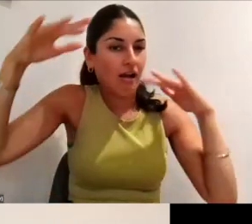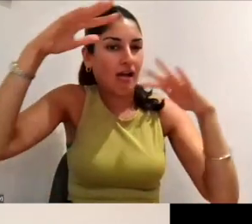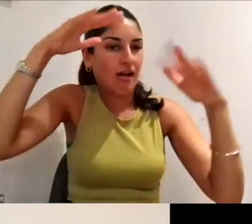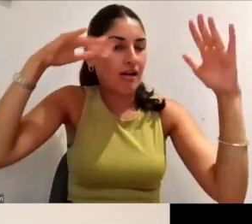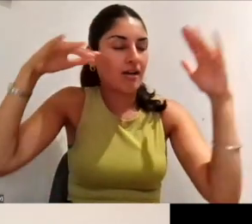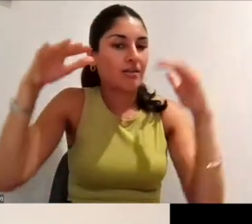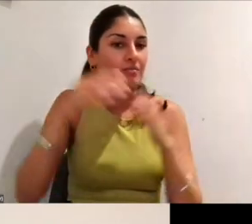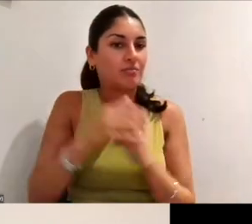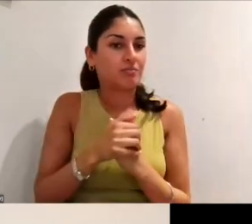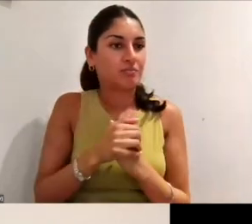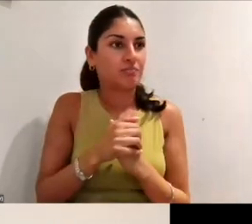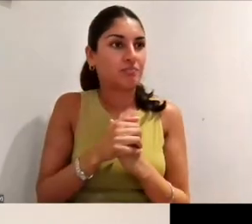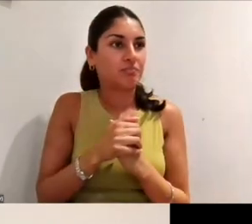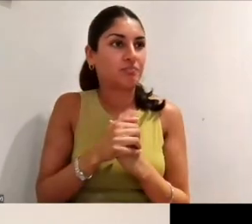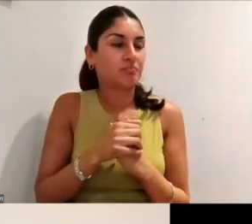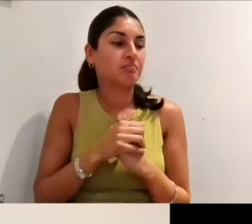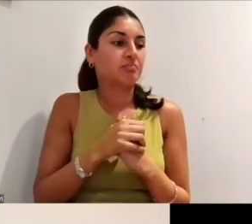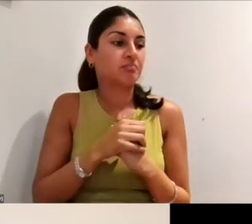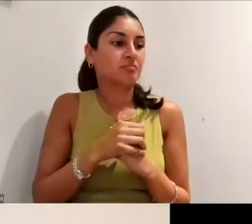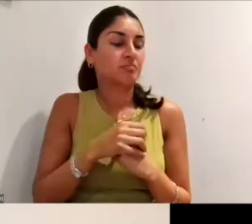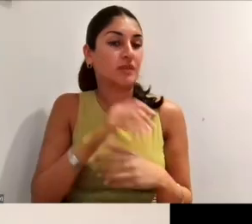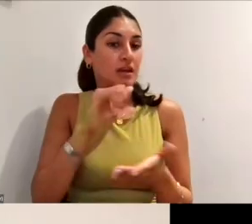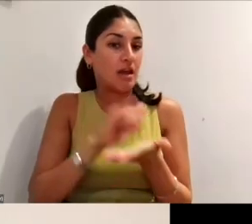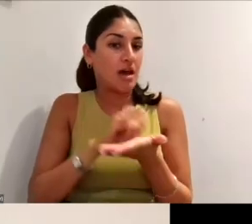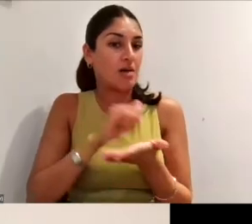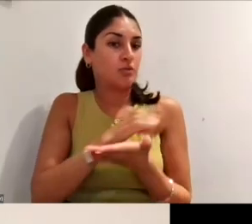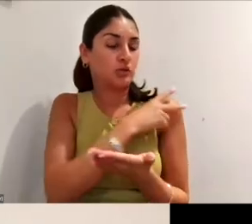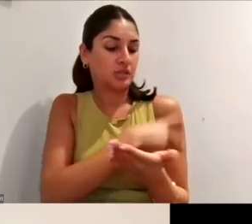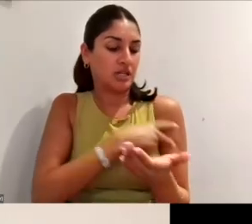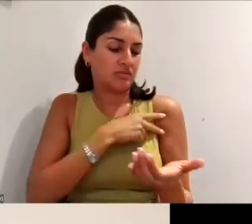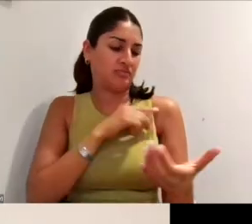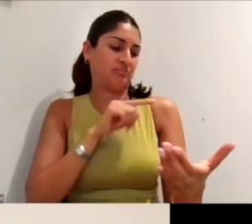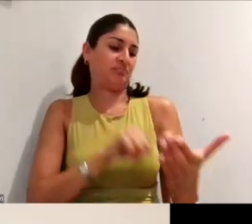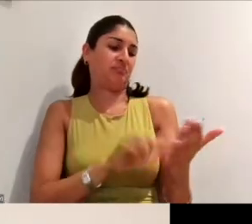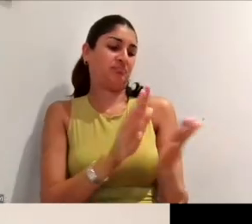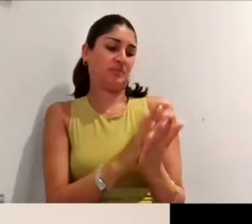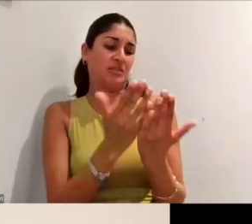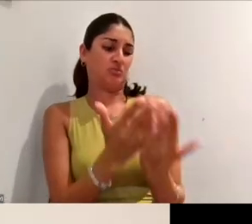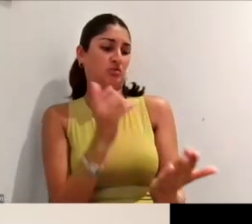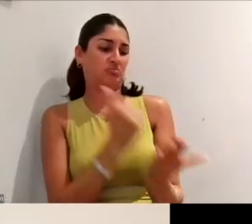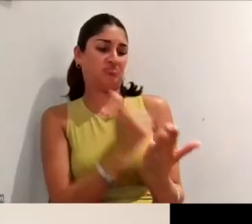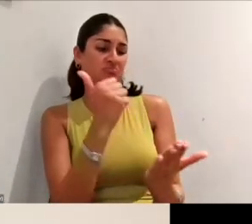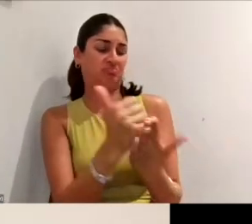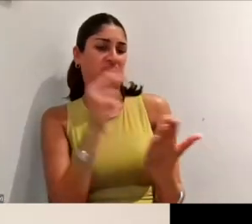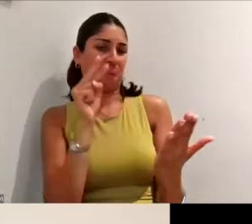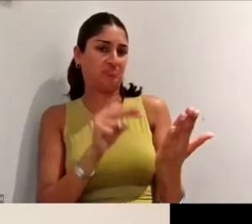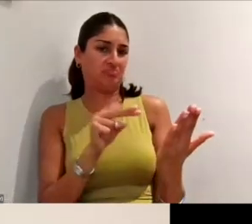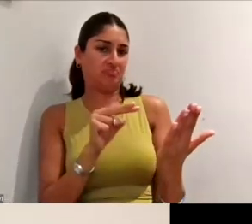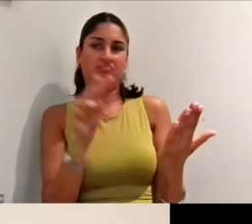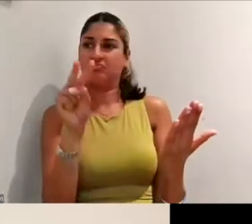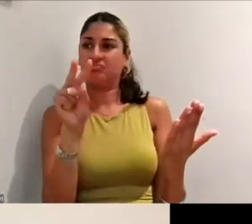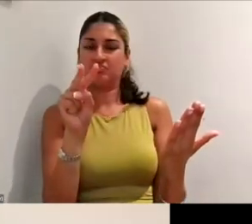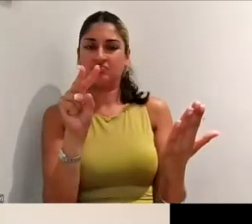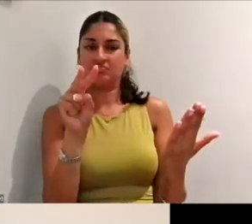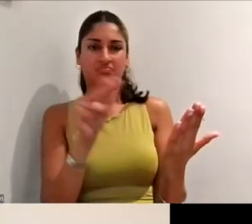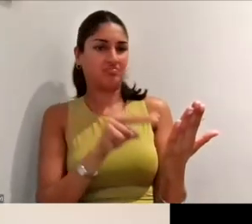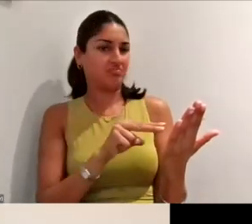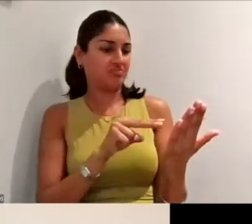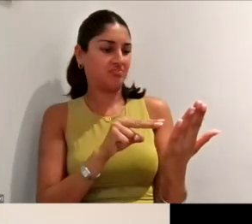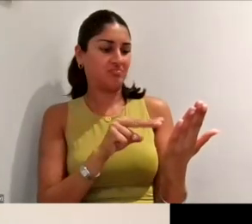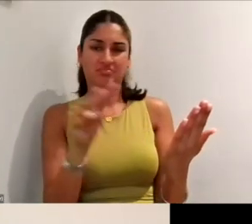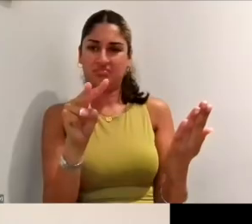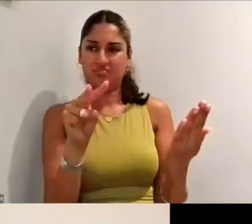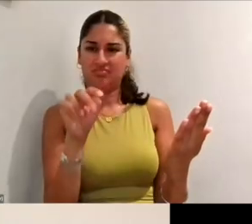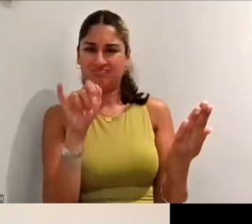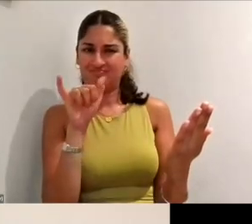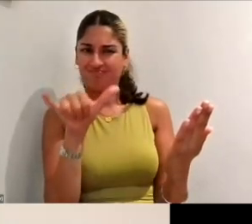The border agent furrows his brow ever so slightly when he looks at my passport, as if to say,